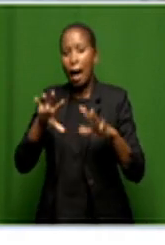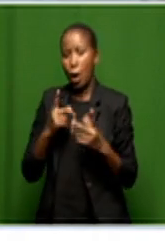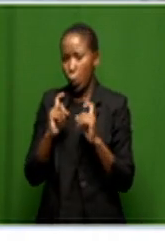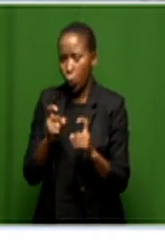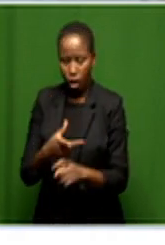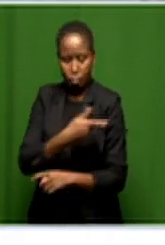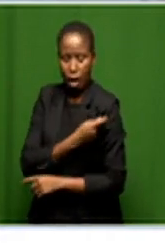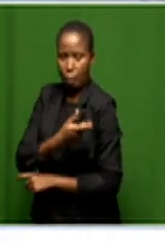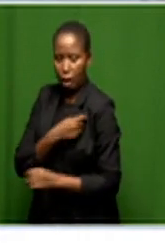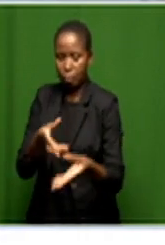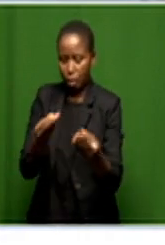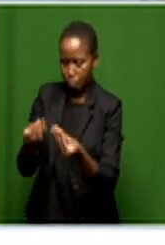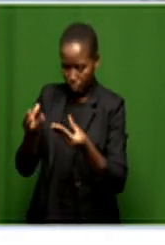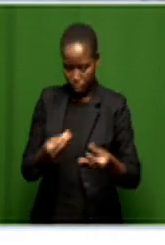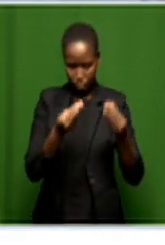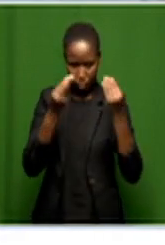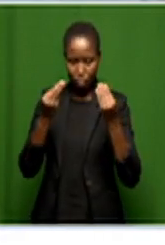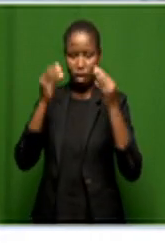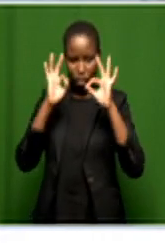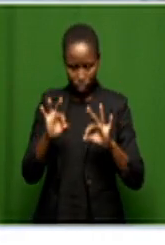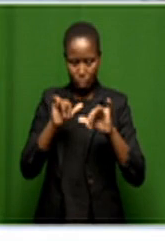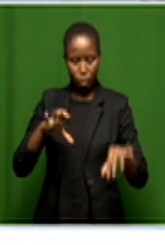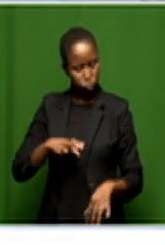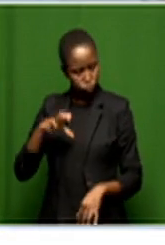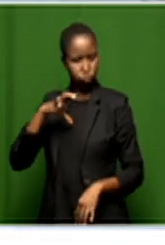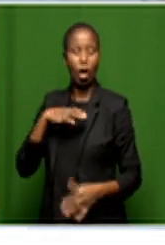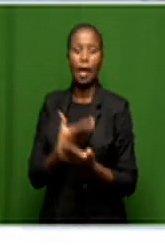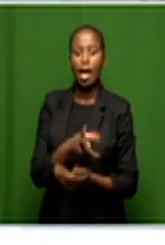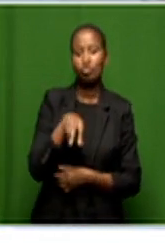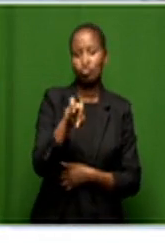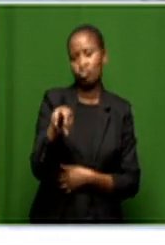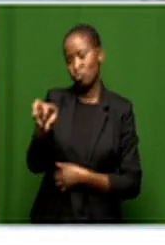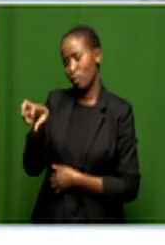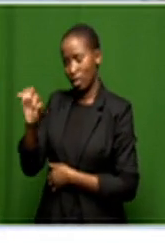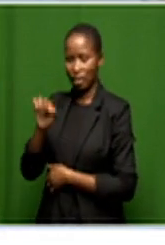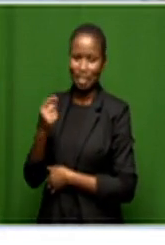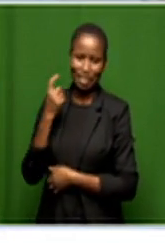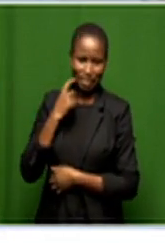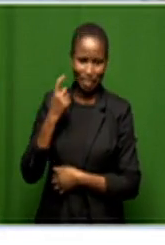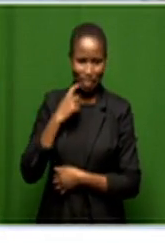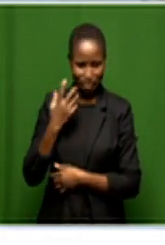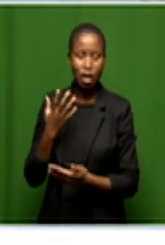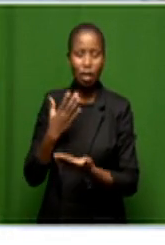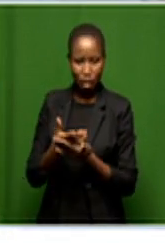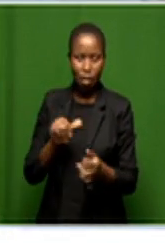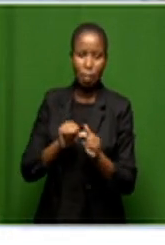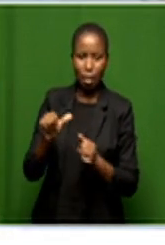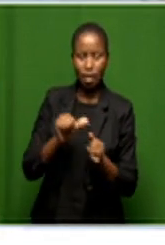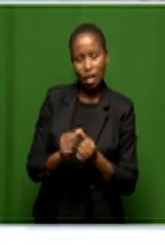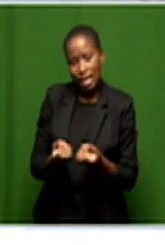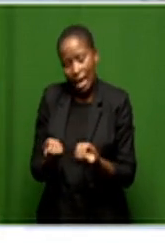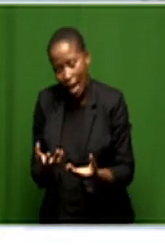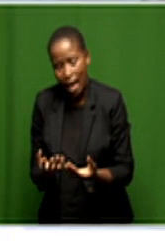out the vaccine that gives a step of confidence for people that want to travel to our destination, that at least we do provide some level